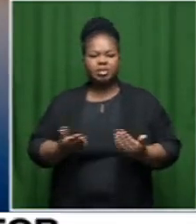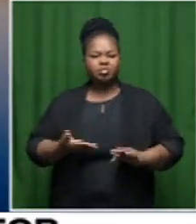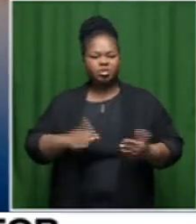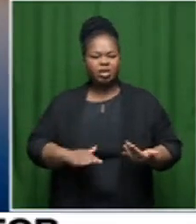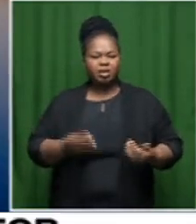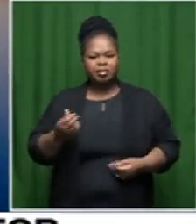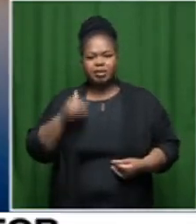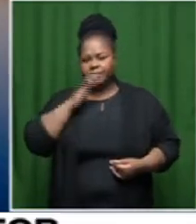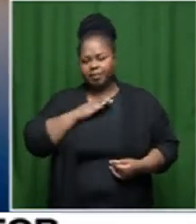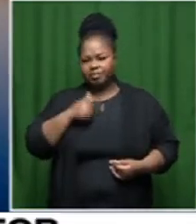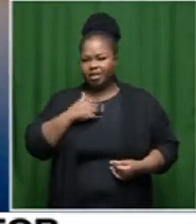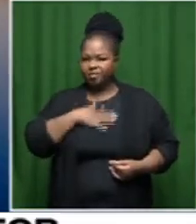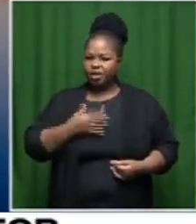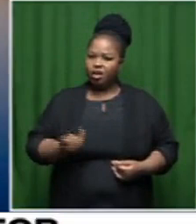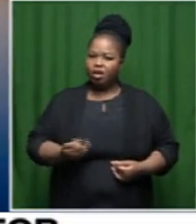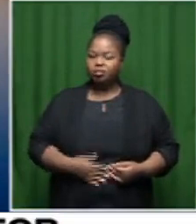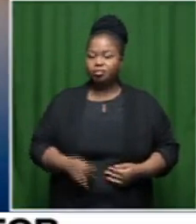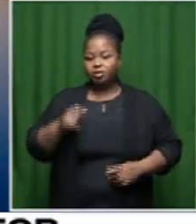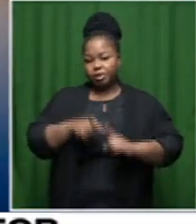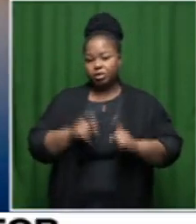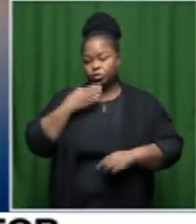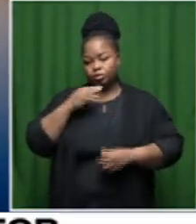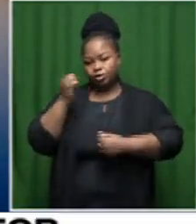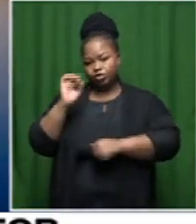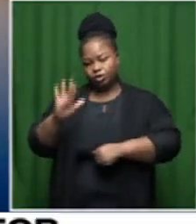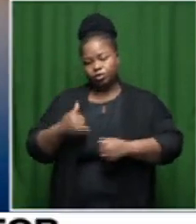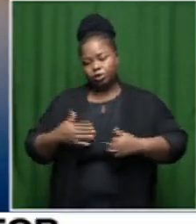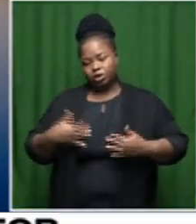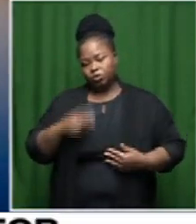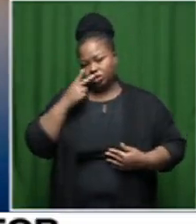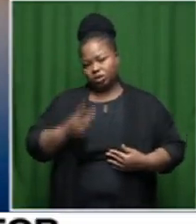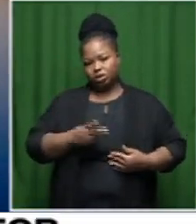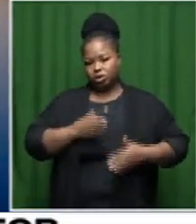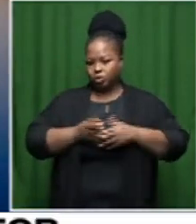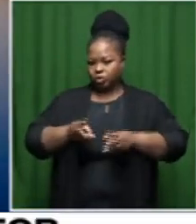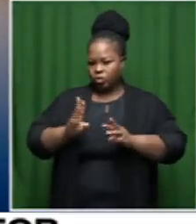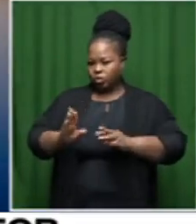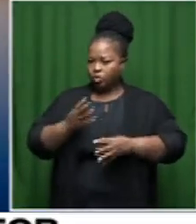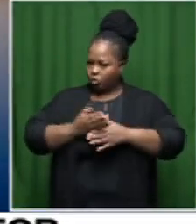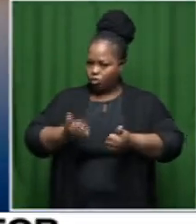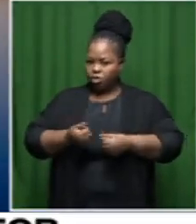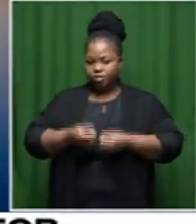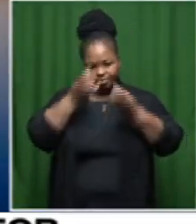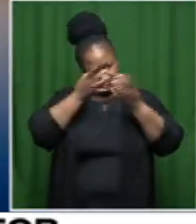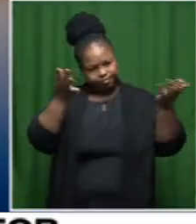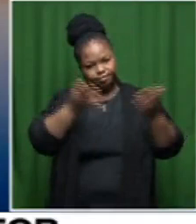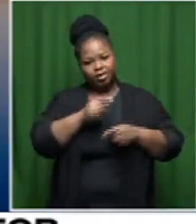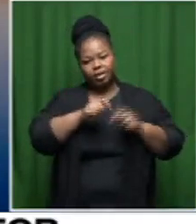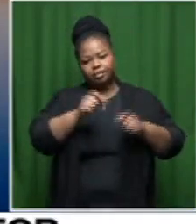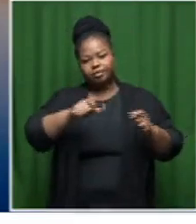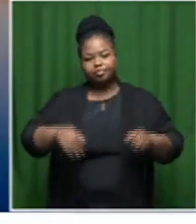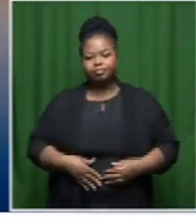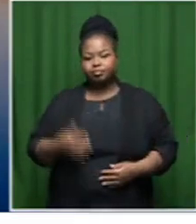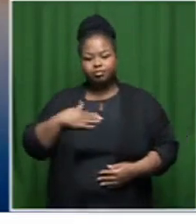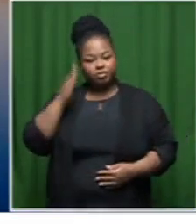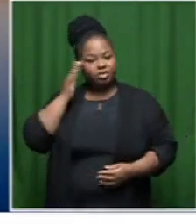And I feel like if as a person in an industry you start to see a formula working, I feel like you need to share that knowledge to other artists. And I needed